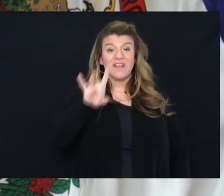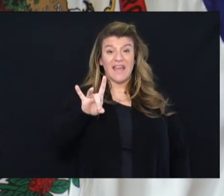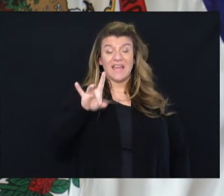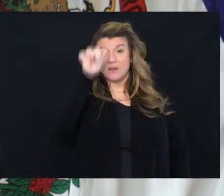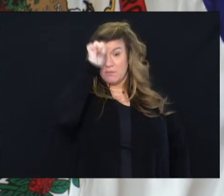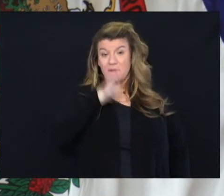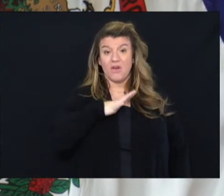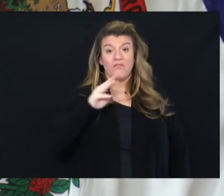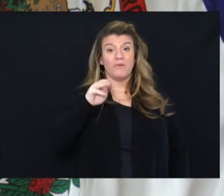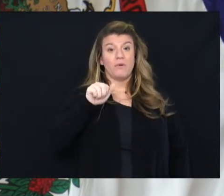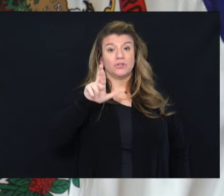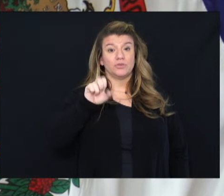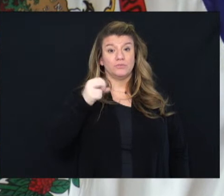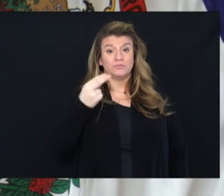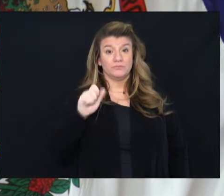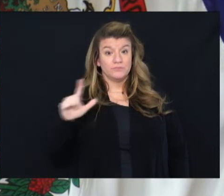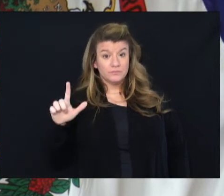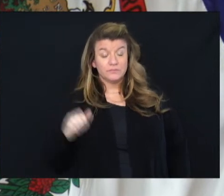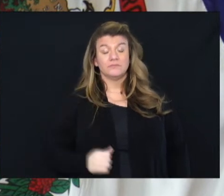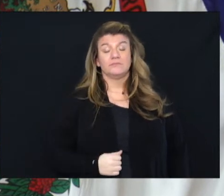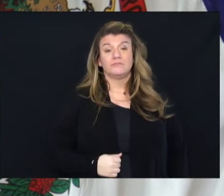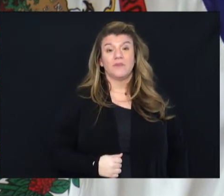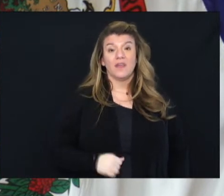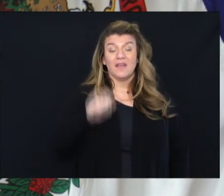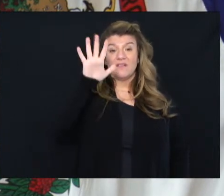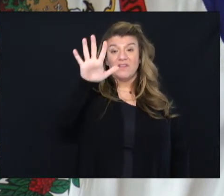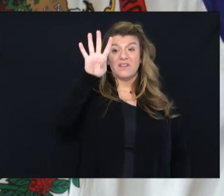58-year-old male from Marshall County. The